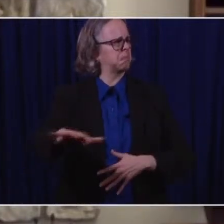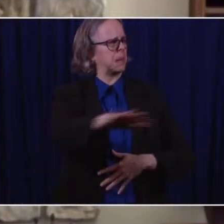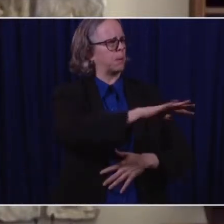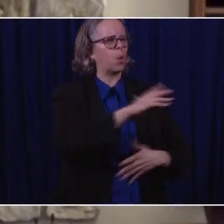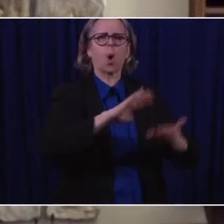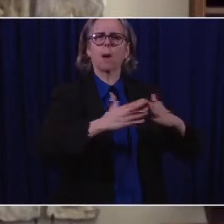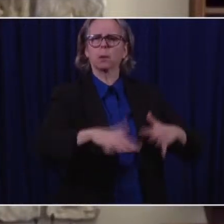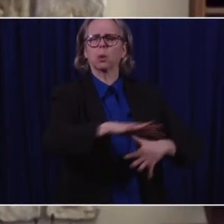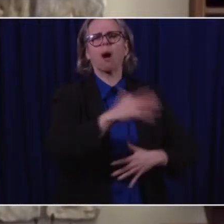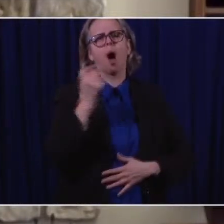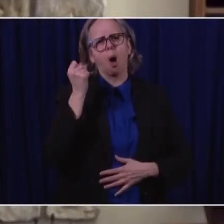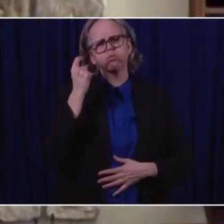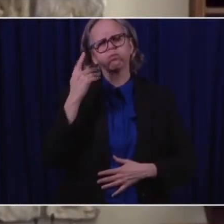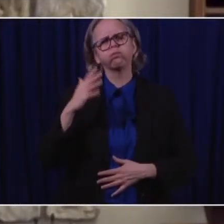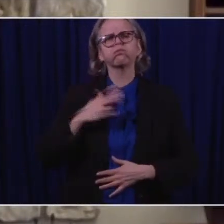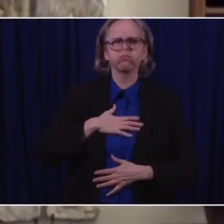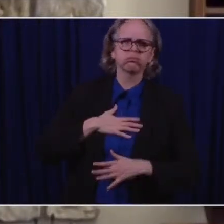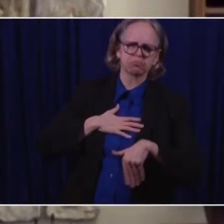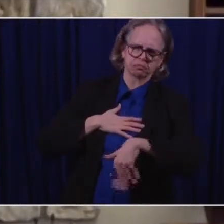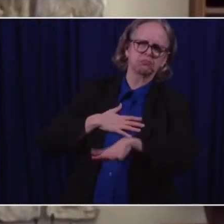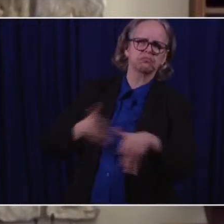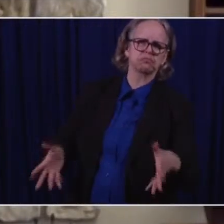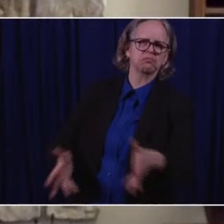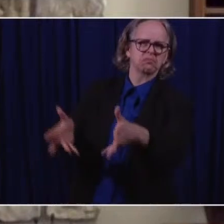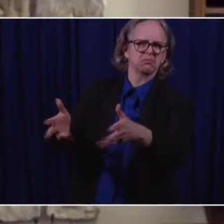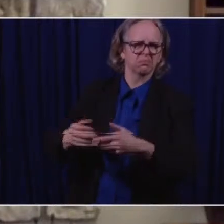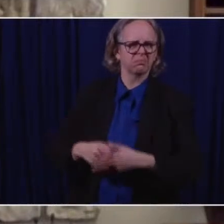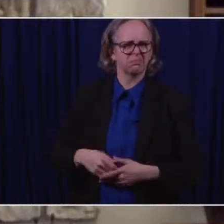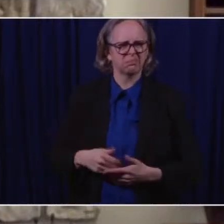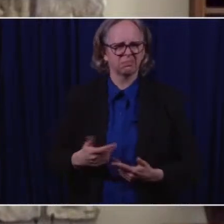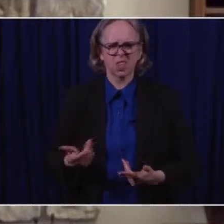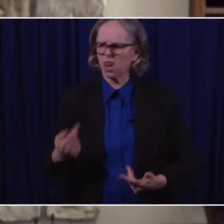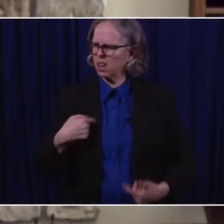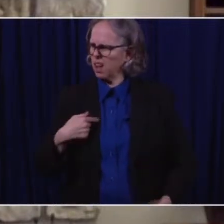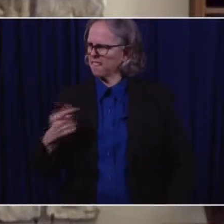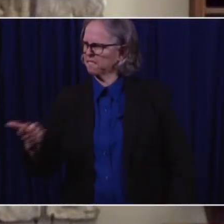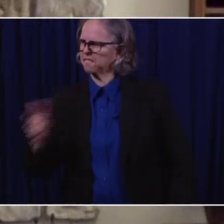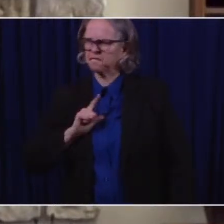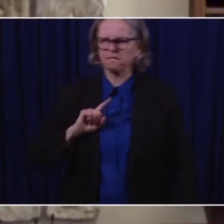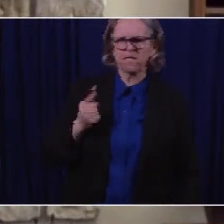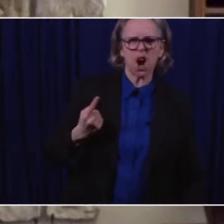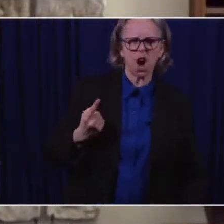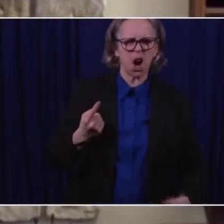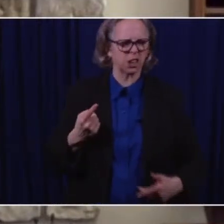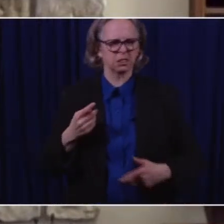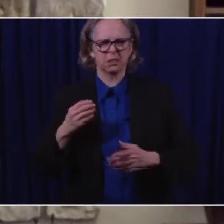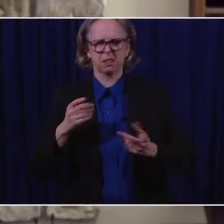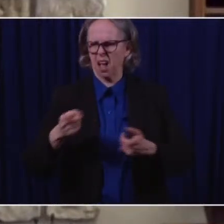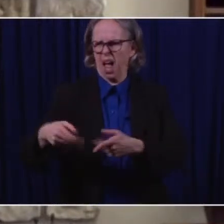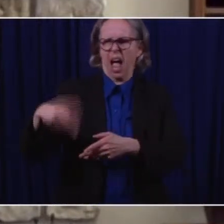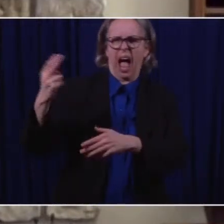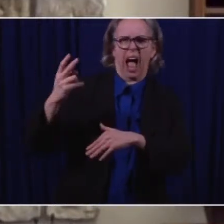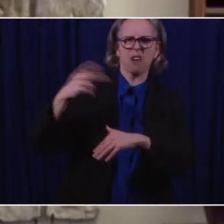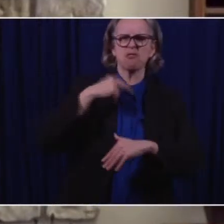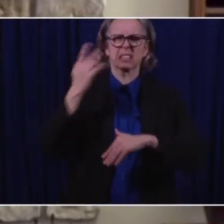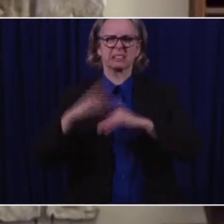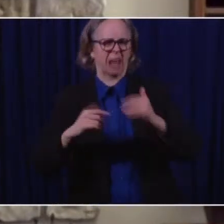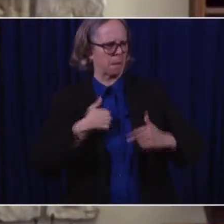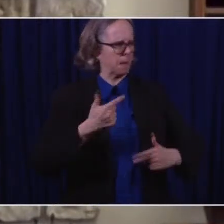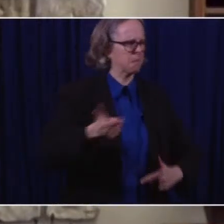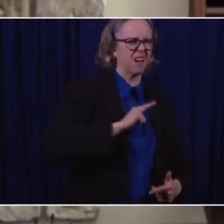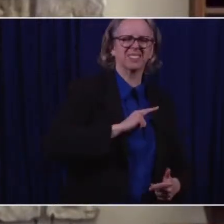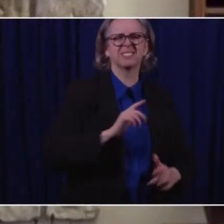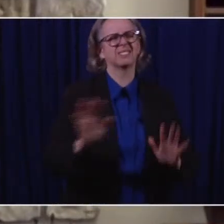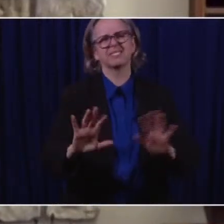vaccinated and jump in line in front of somebody who has a more will have a much more difficult time if